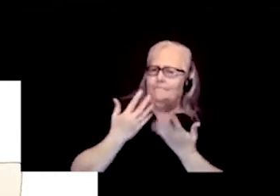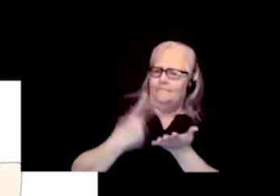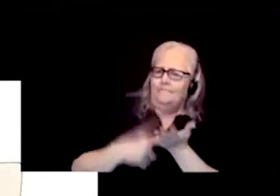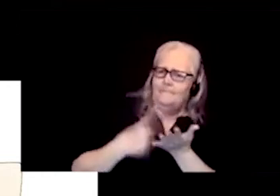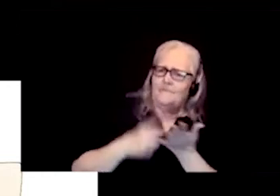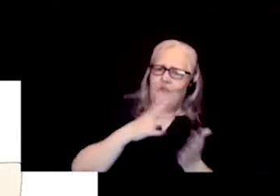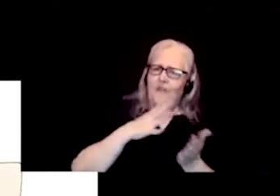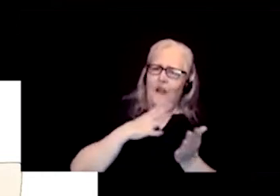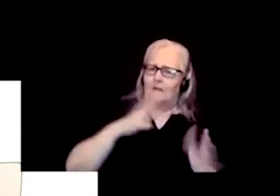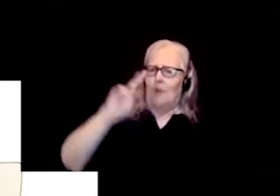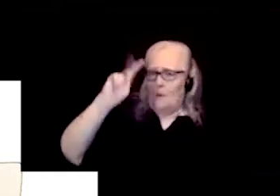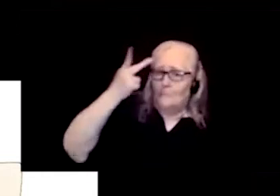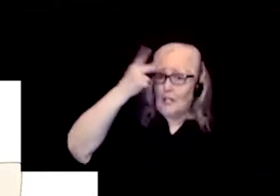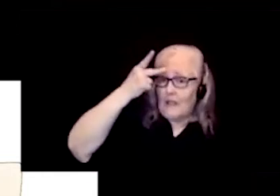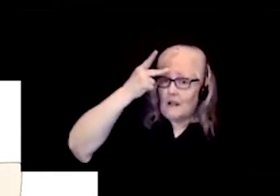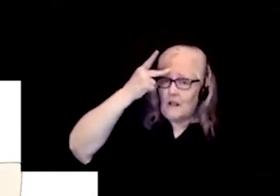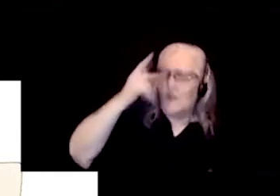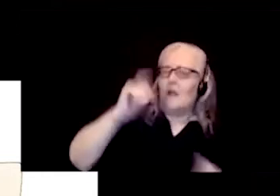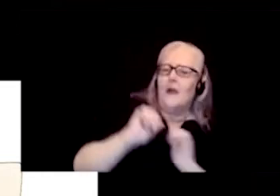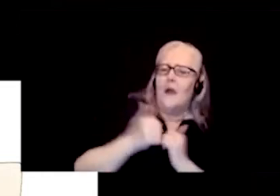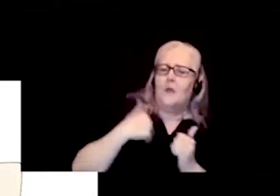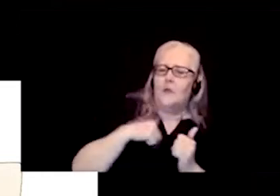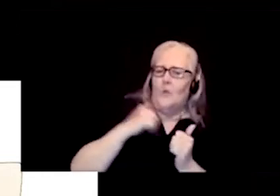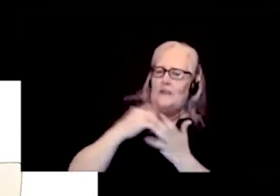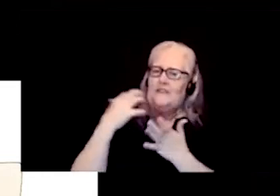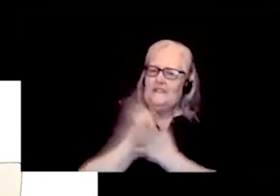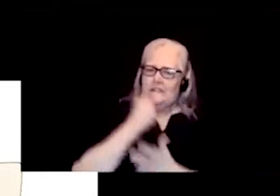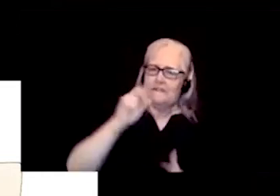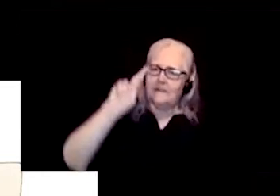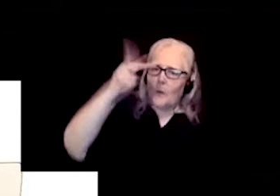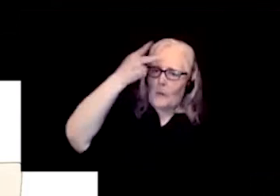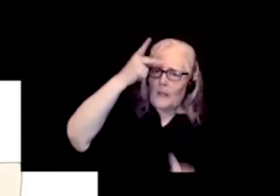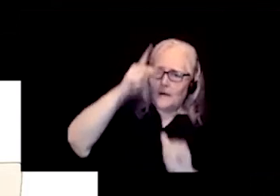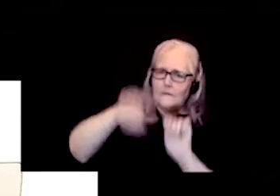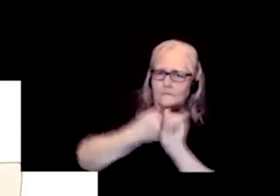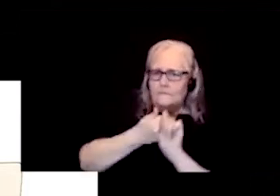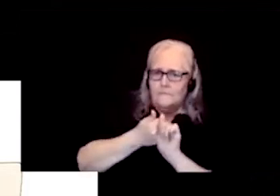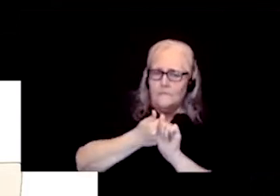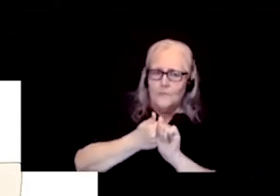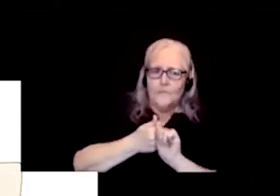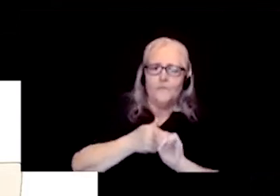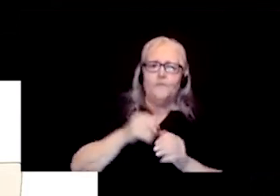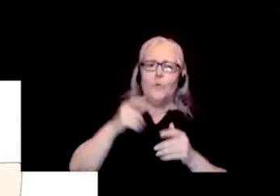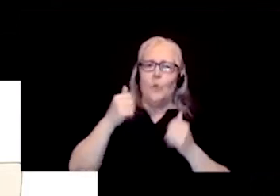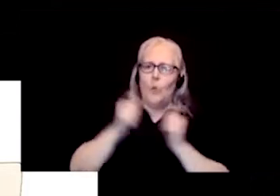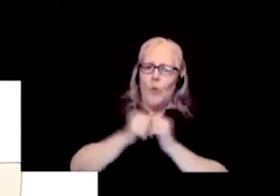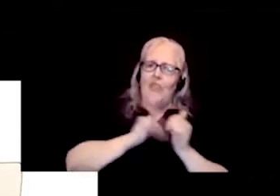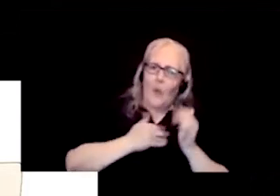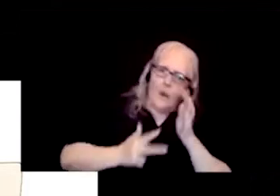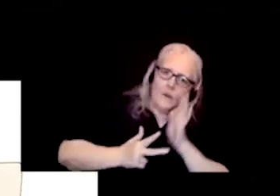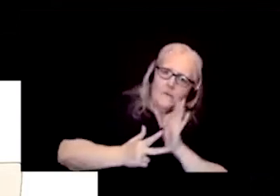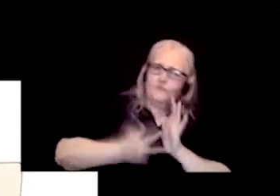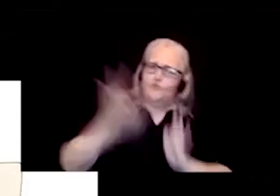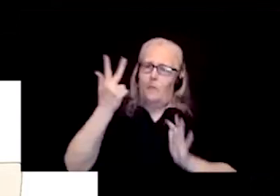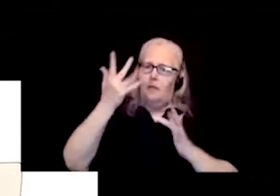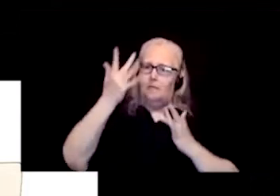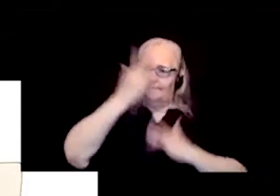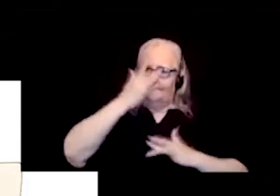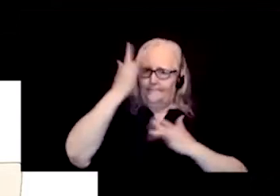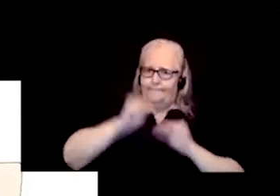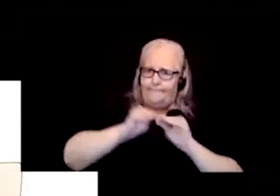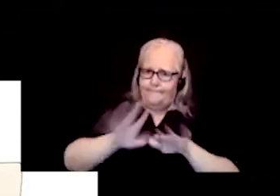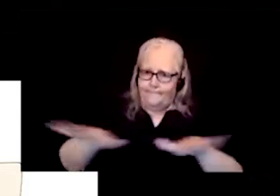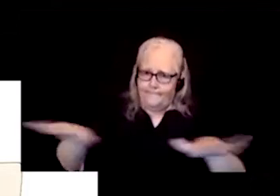political determinants of health, right? In this triple pandemic. We know that during pandemics in